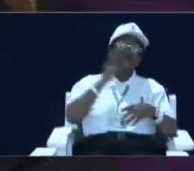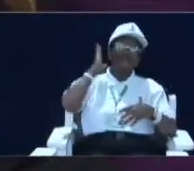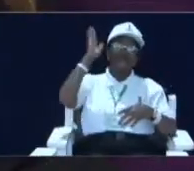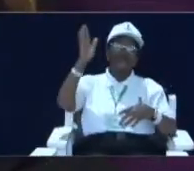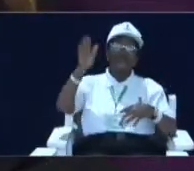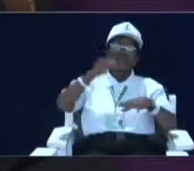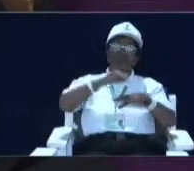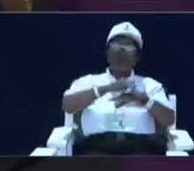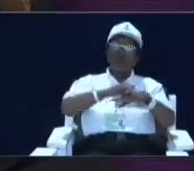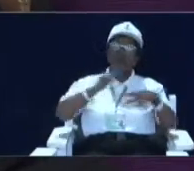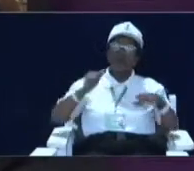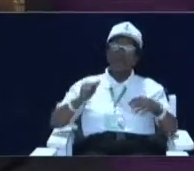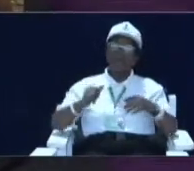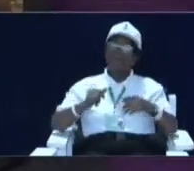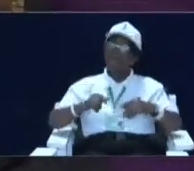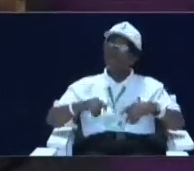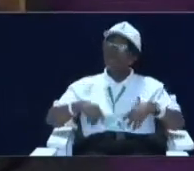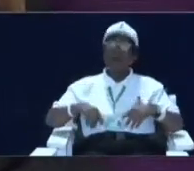dynamic.